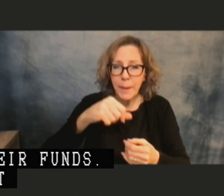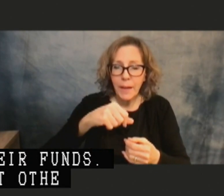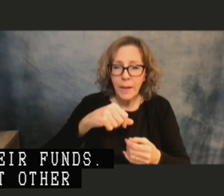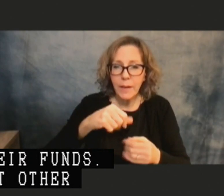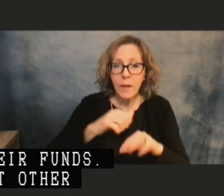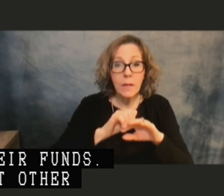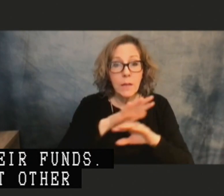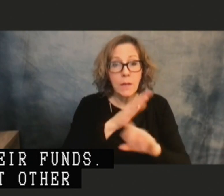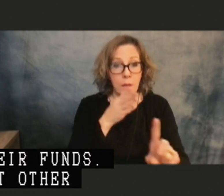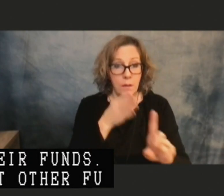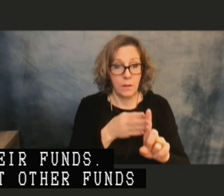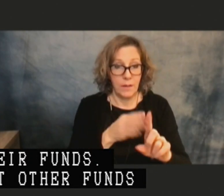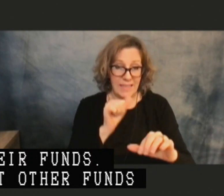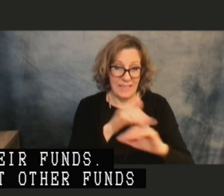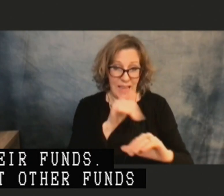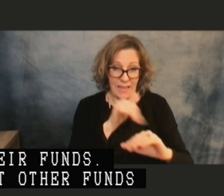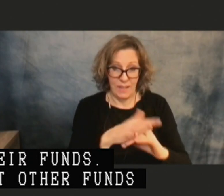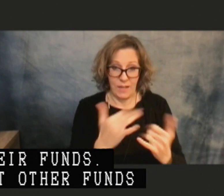fiscal intermediary,